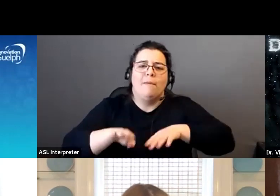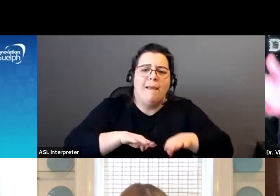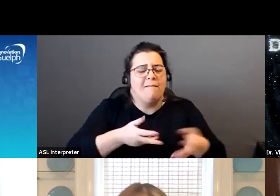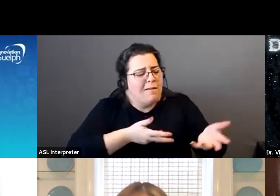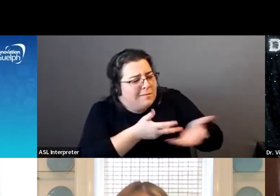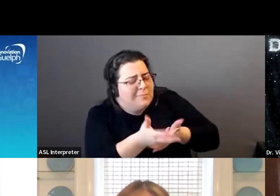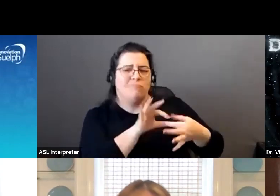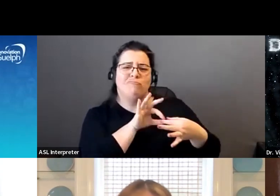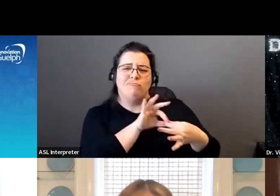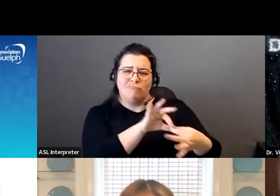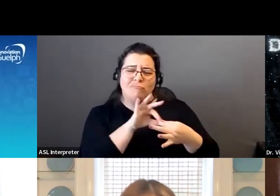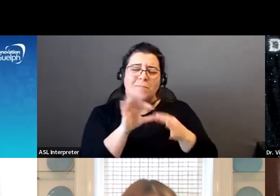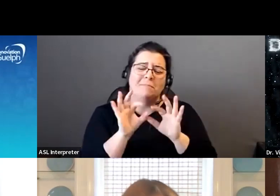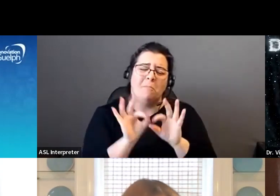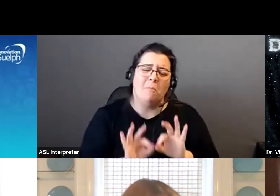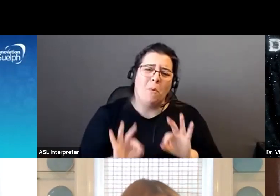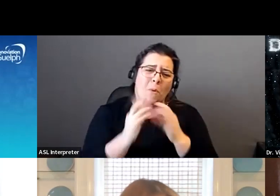show, and after the show.